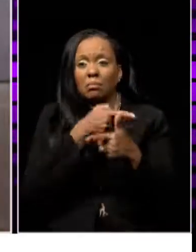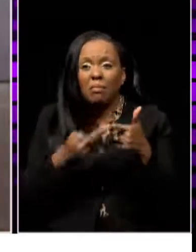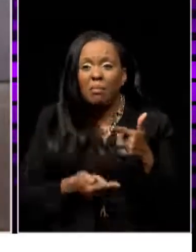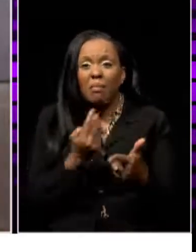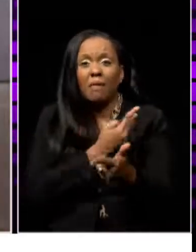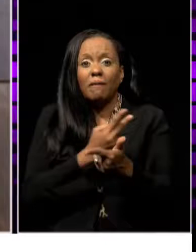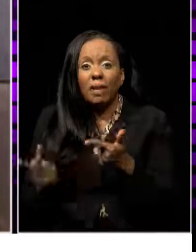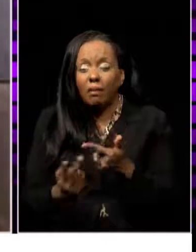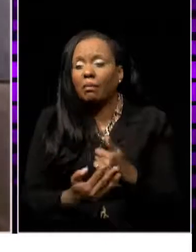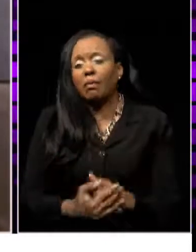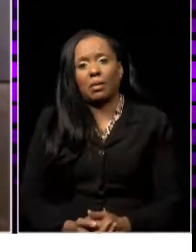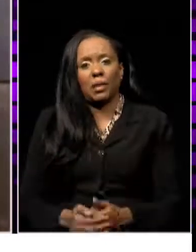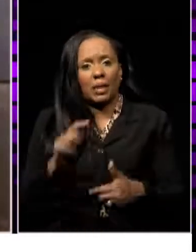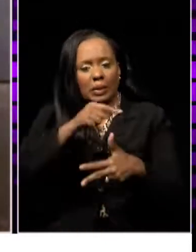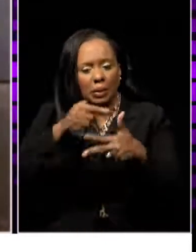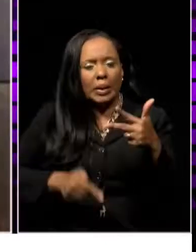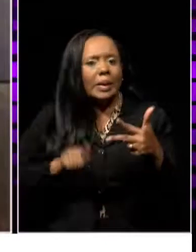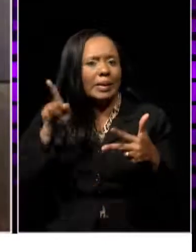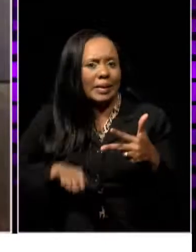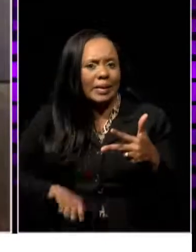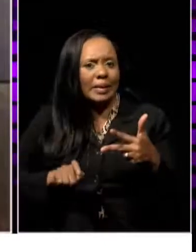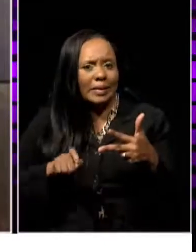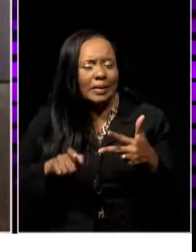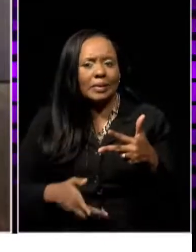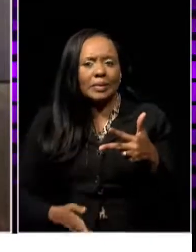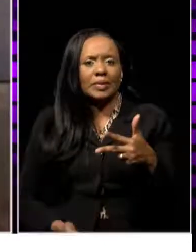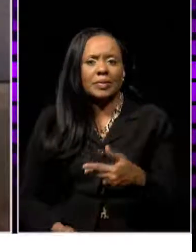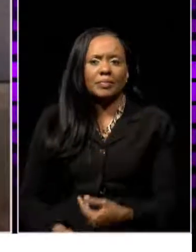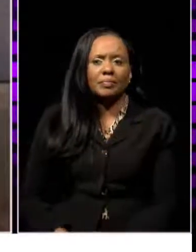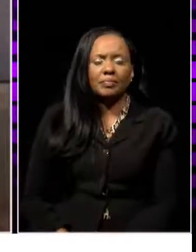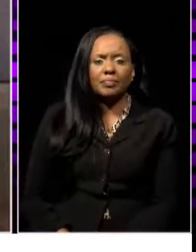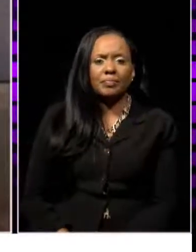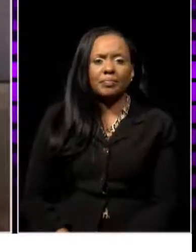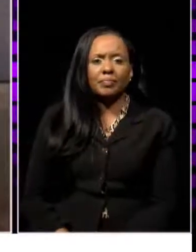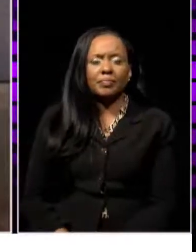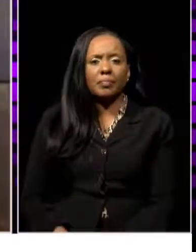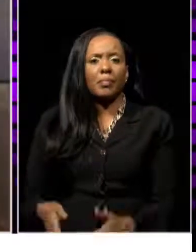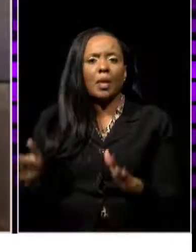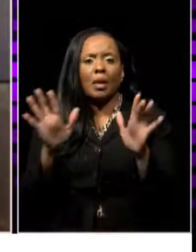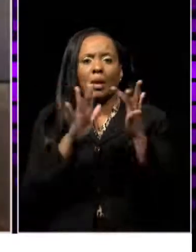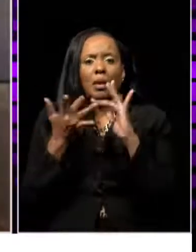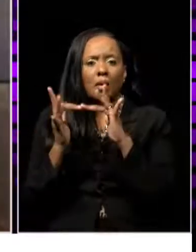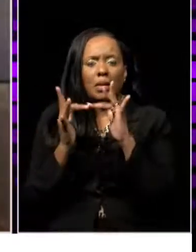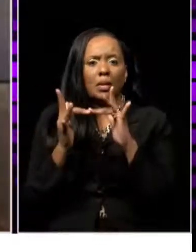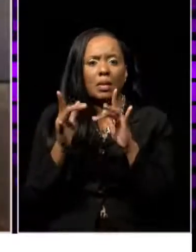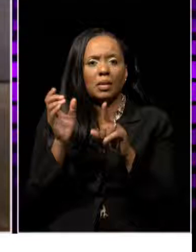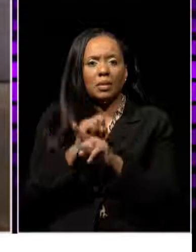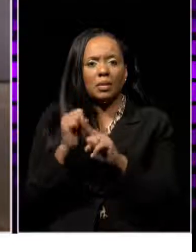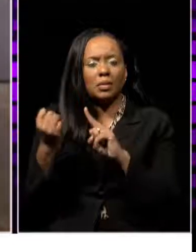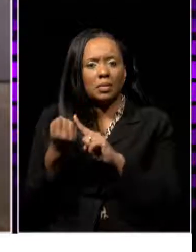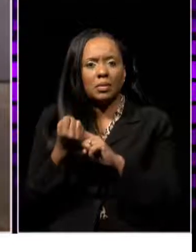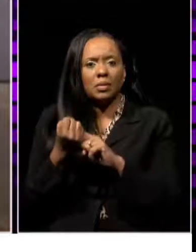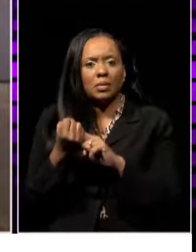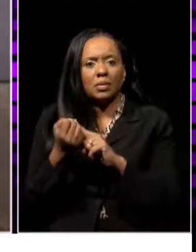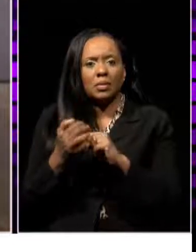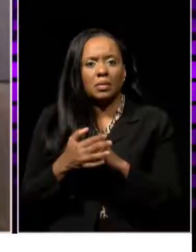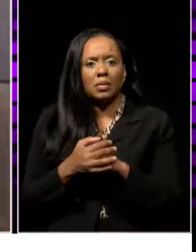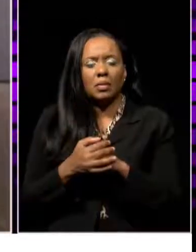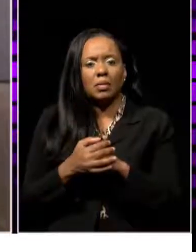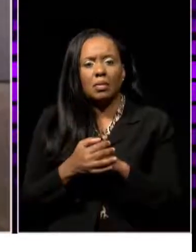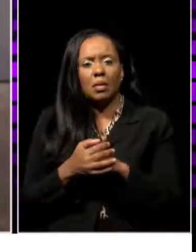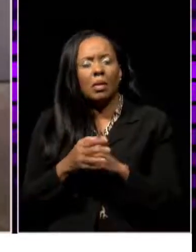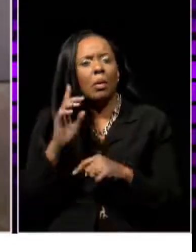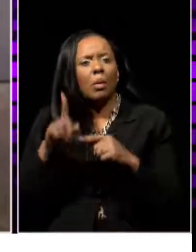for the investment. Now, this is it. With the online situation, in terms of the involvement